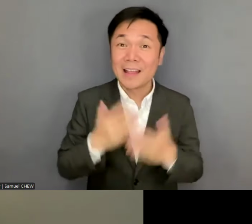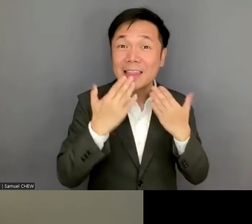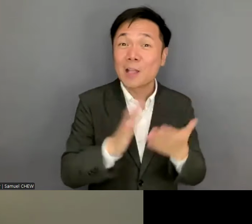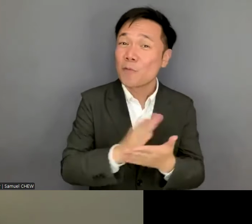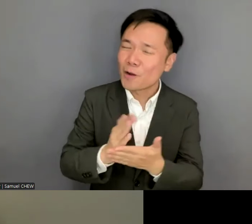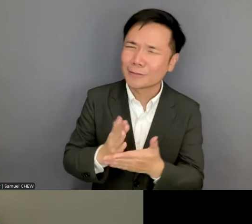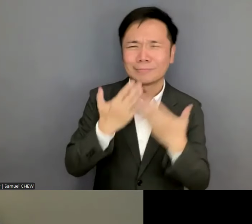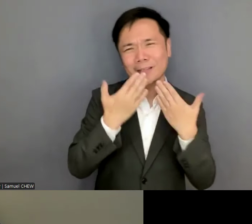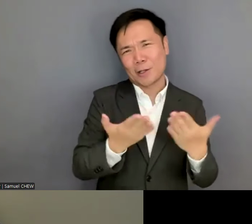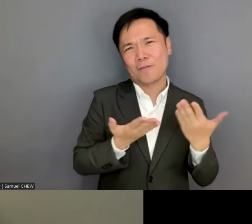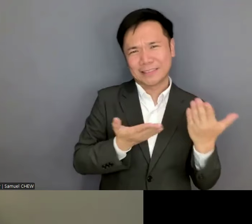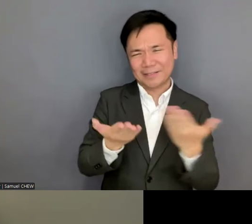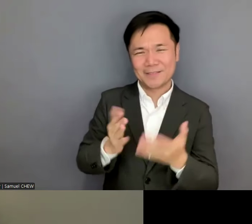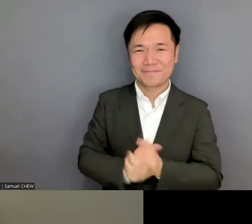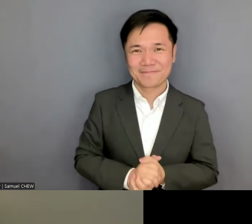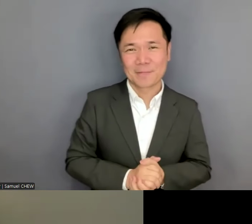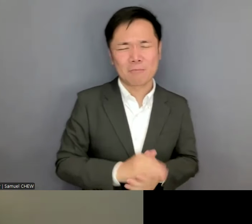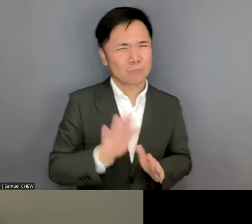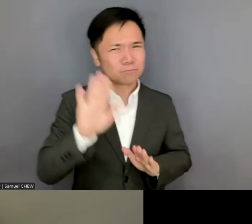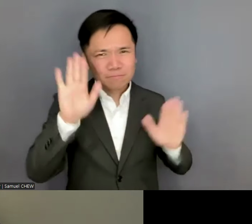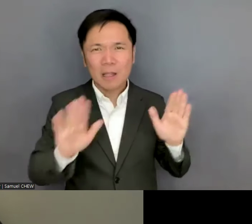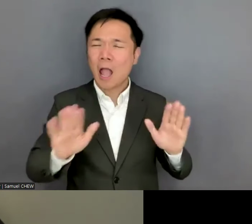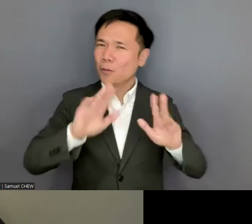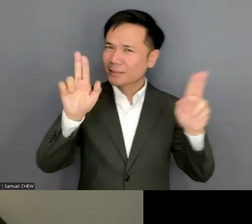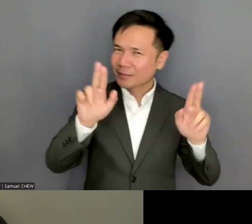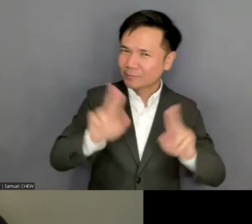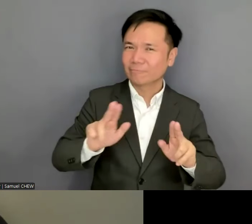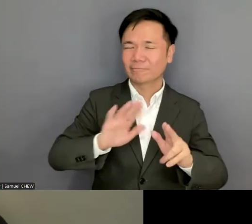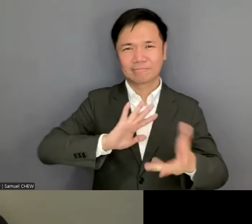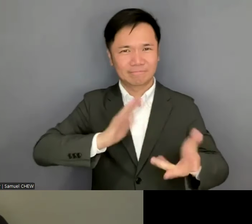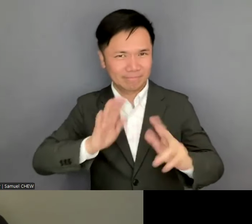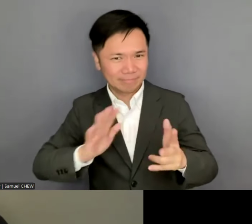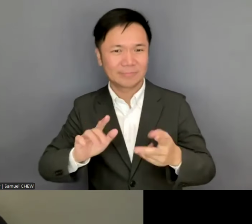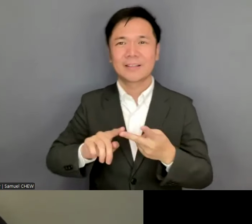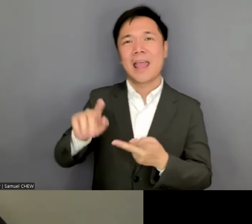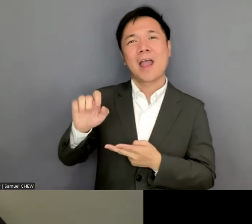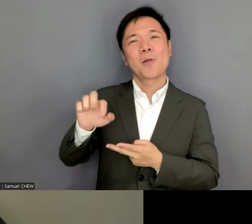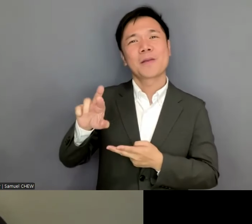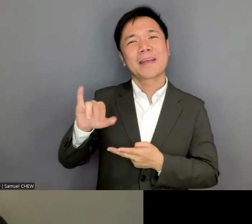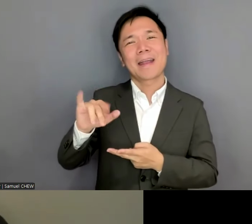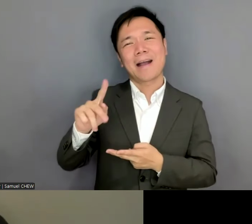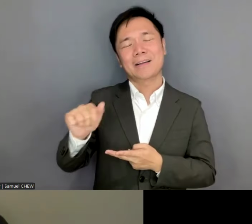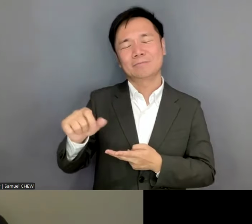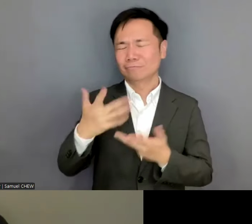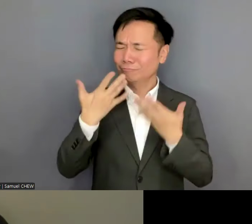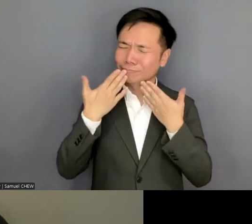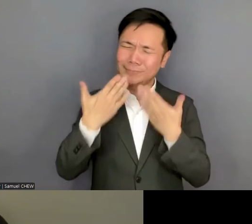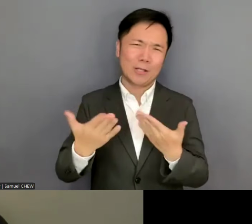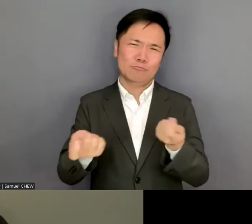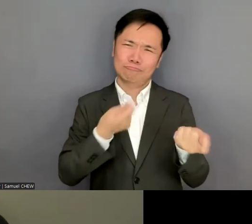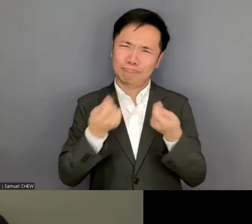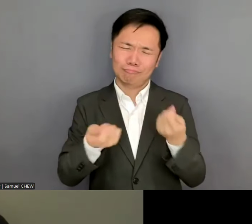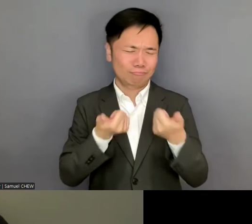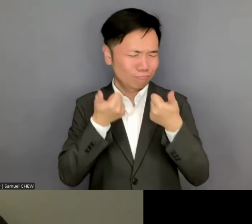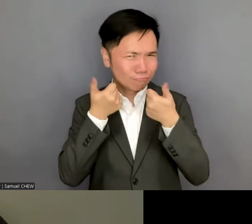languages, and the international sign interpreters. Thank you so much to Erika for her fantastic moderation. Thank